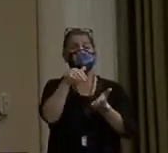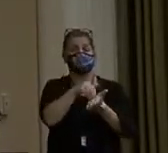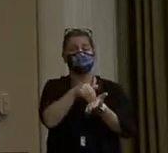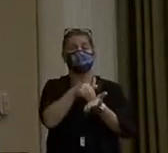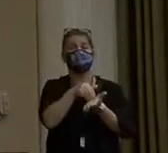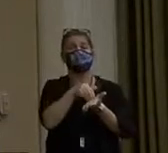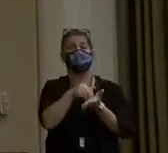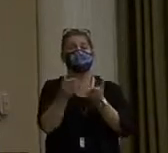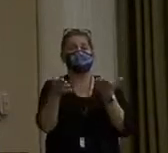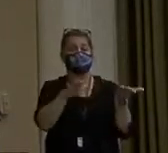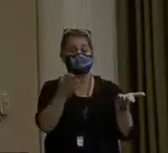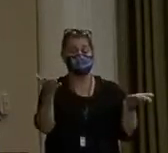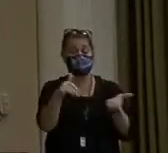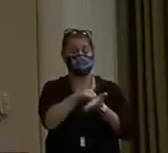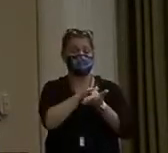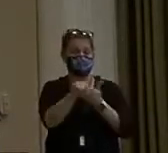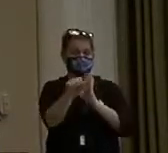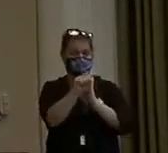State.